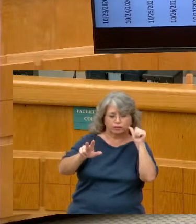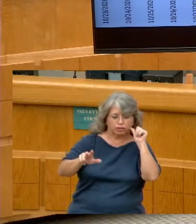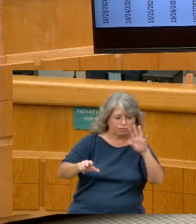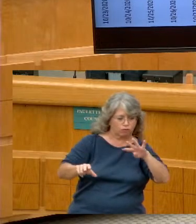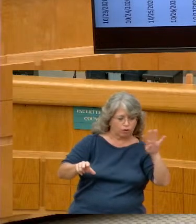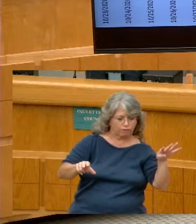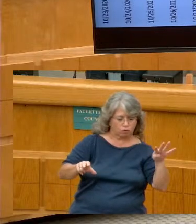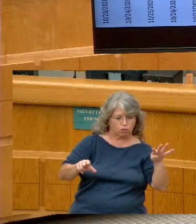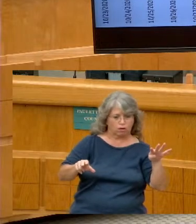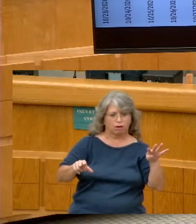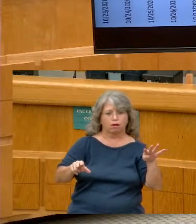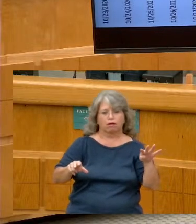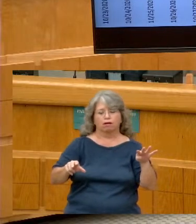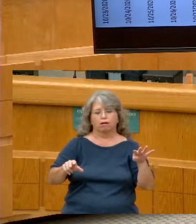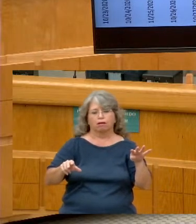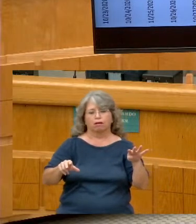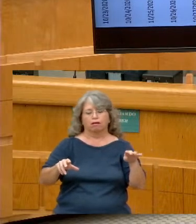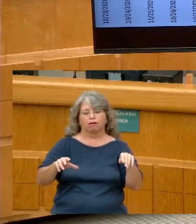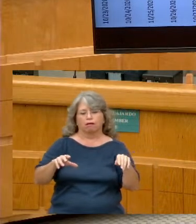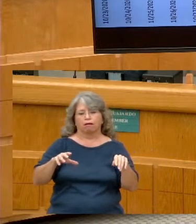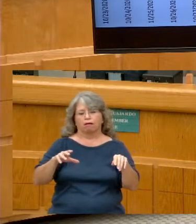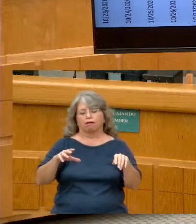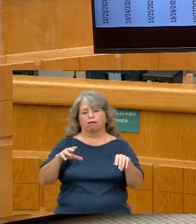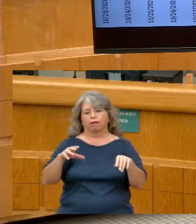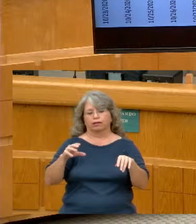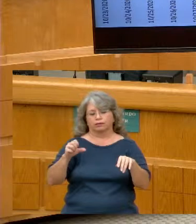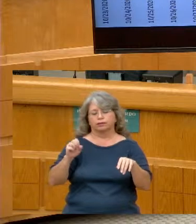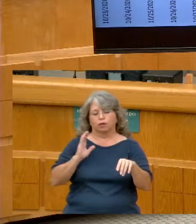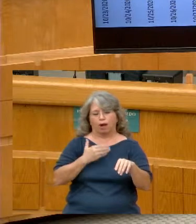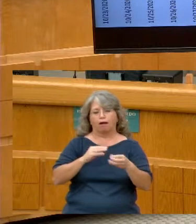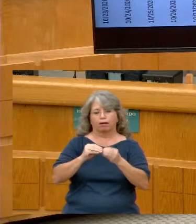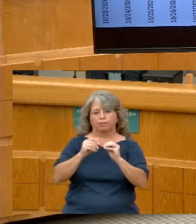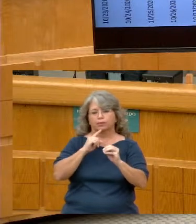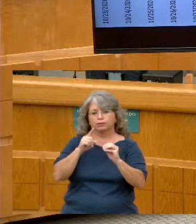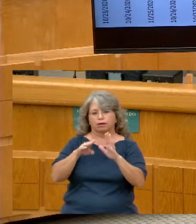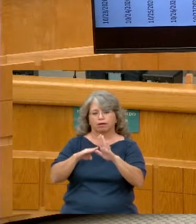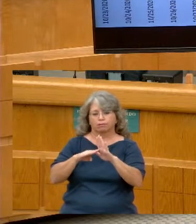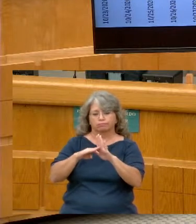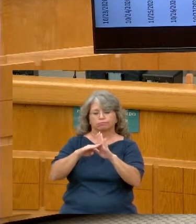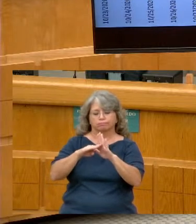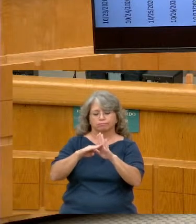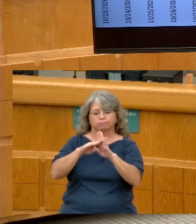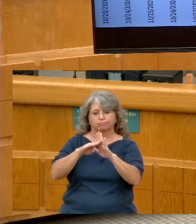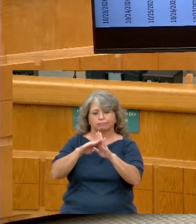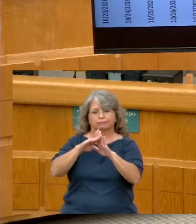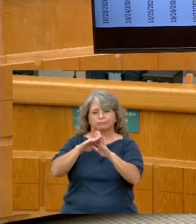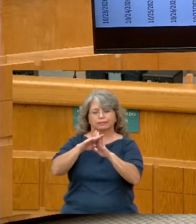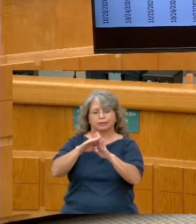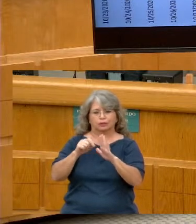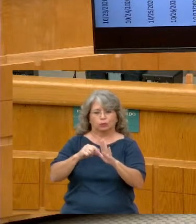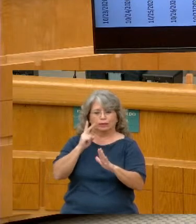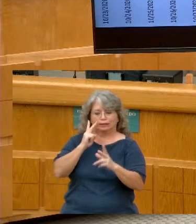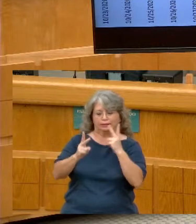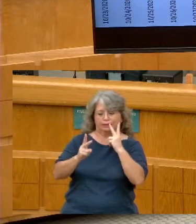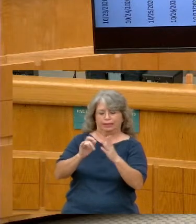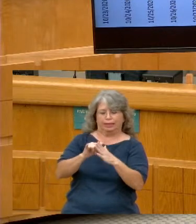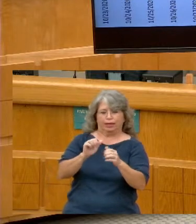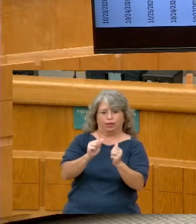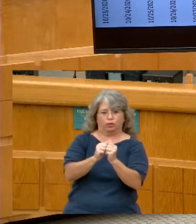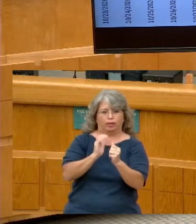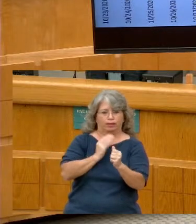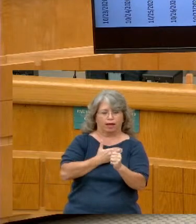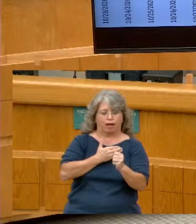cases and 1 older case. And so the numbers are going back up, and we see that. And we see that in our patterns as well in